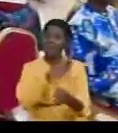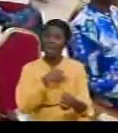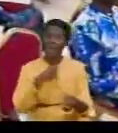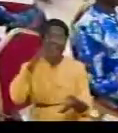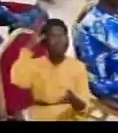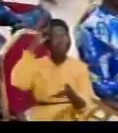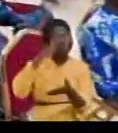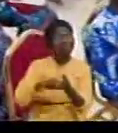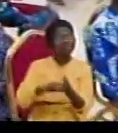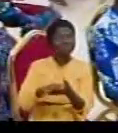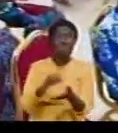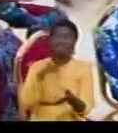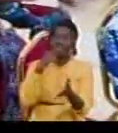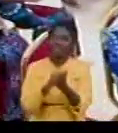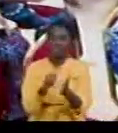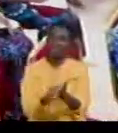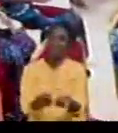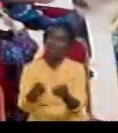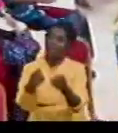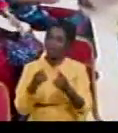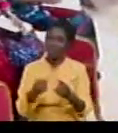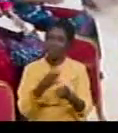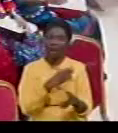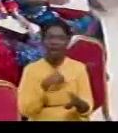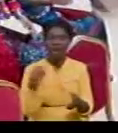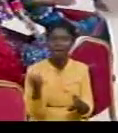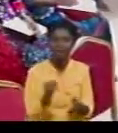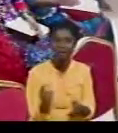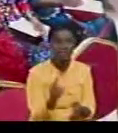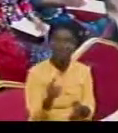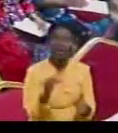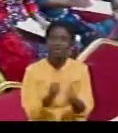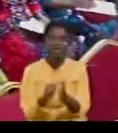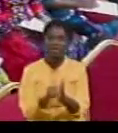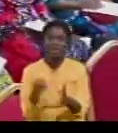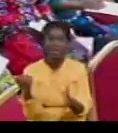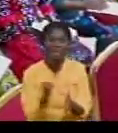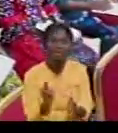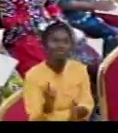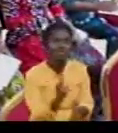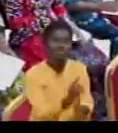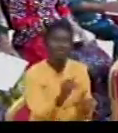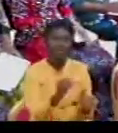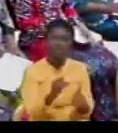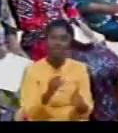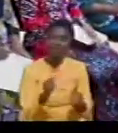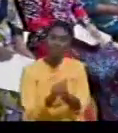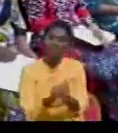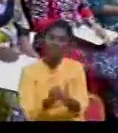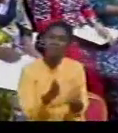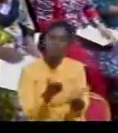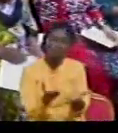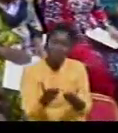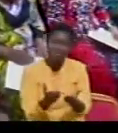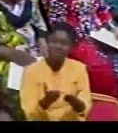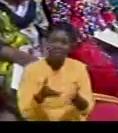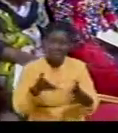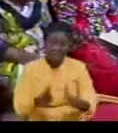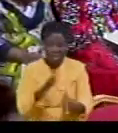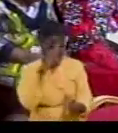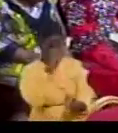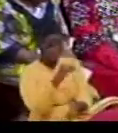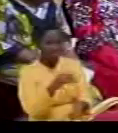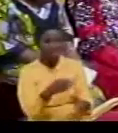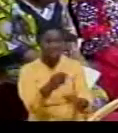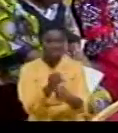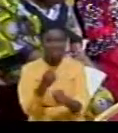come. And whosoever will, let him take the water of life. You know, it's not the water from